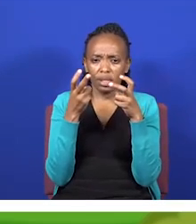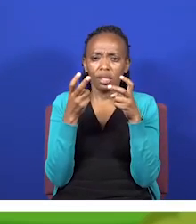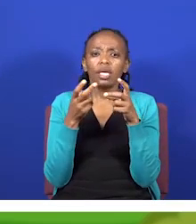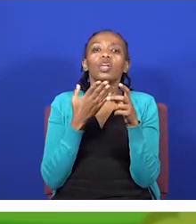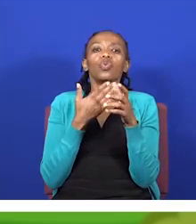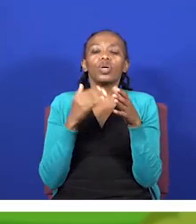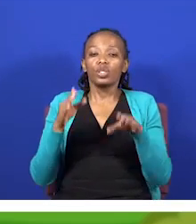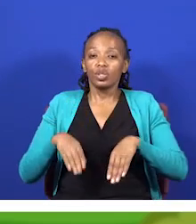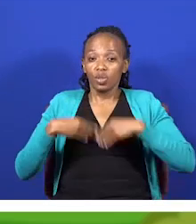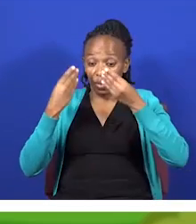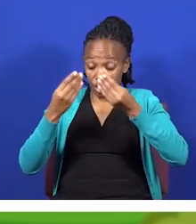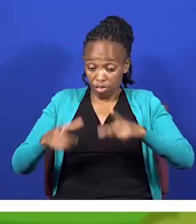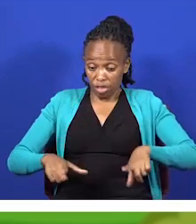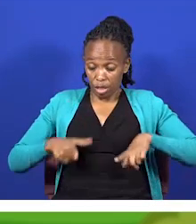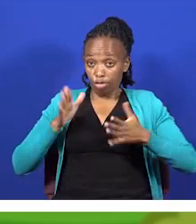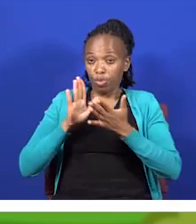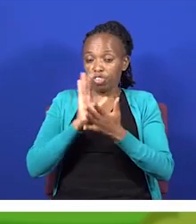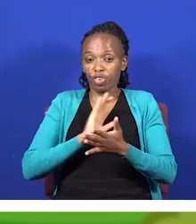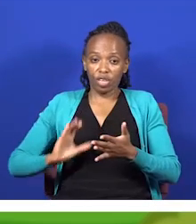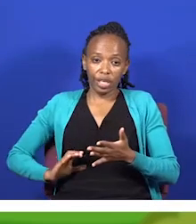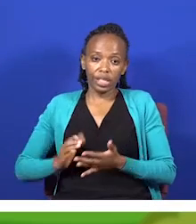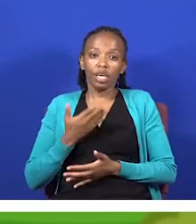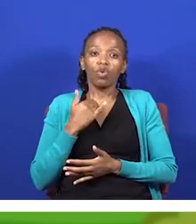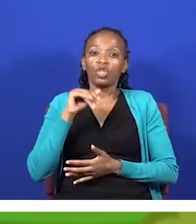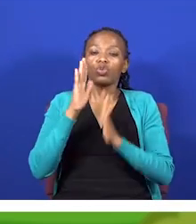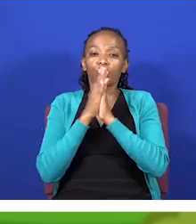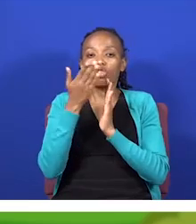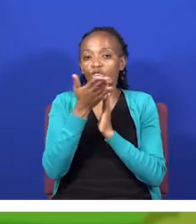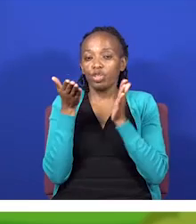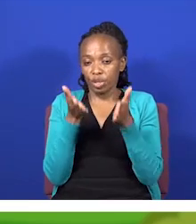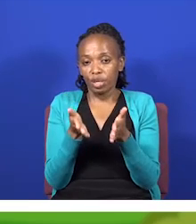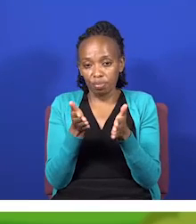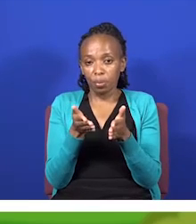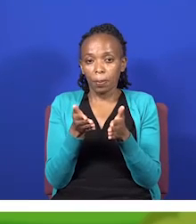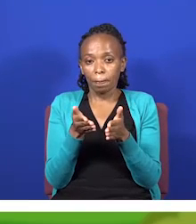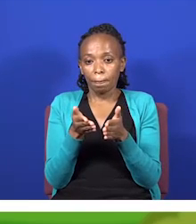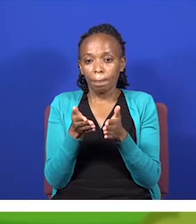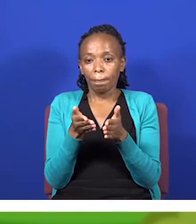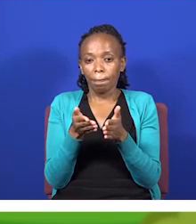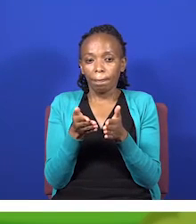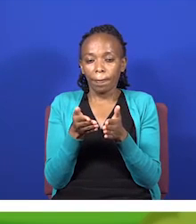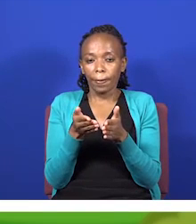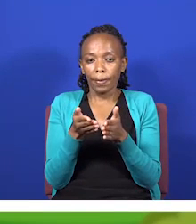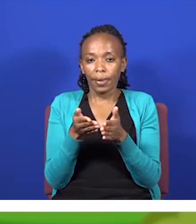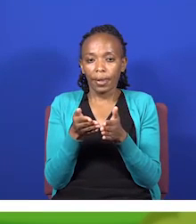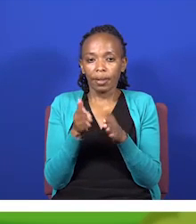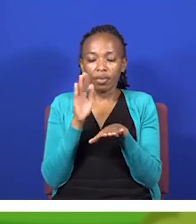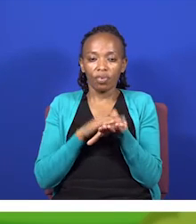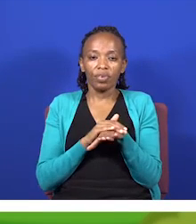want to give his or her life to Christ, I would like to pray for you right now. Would you?